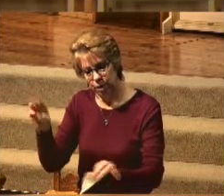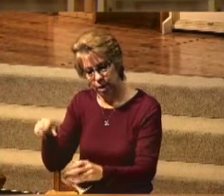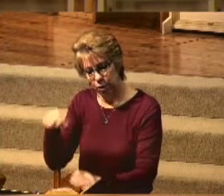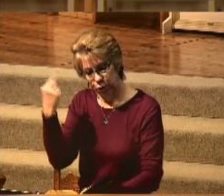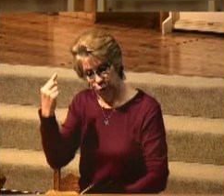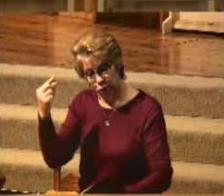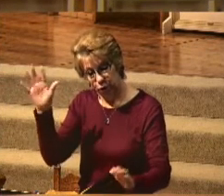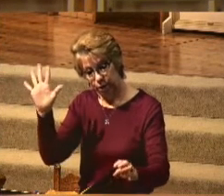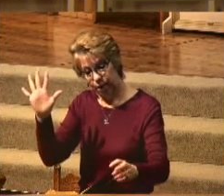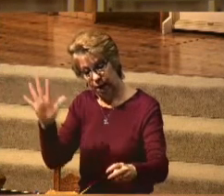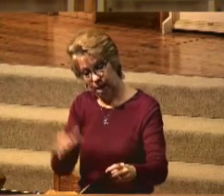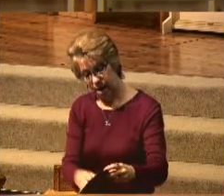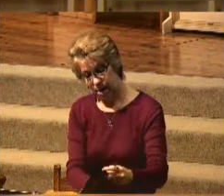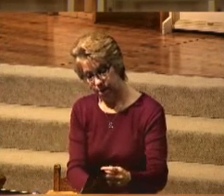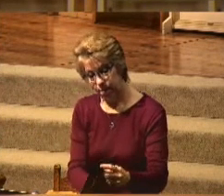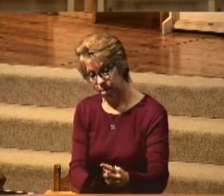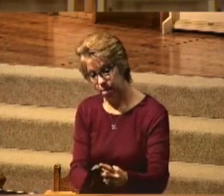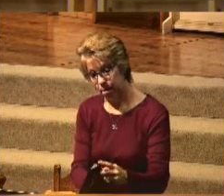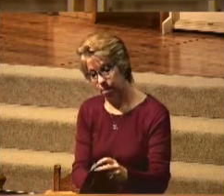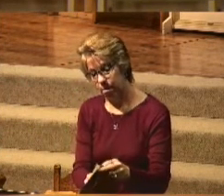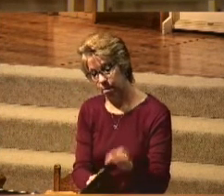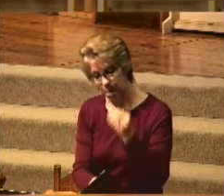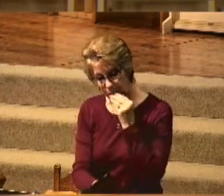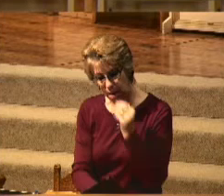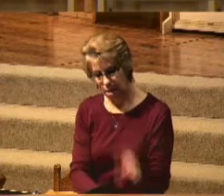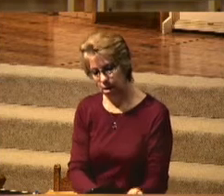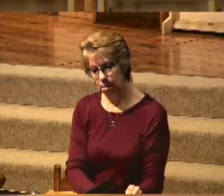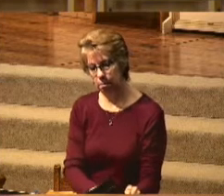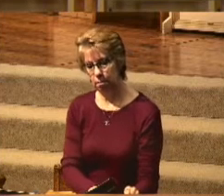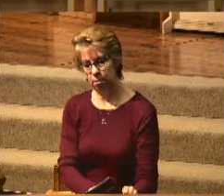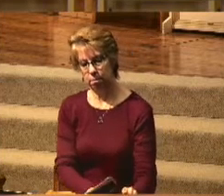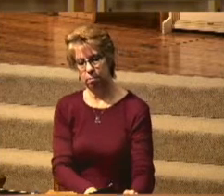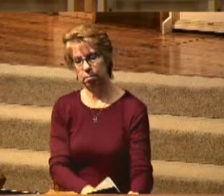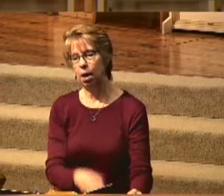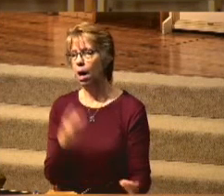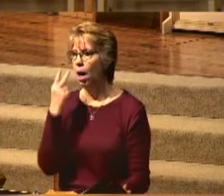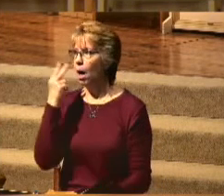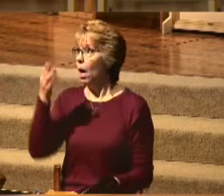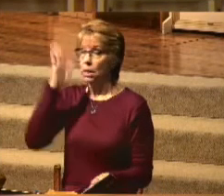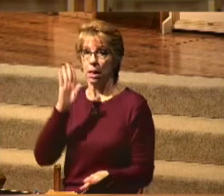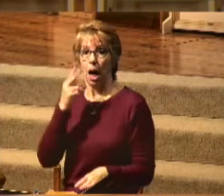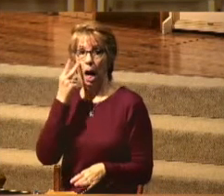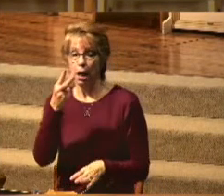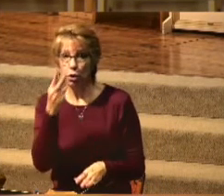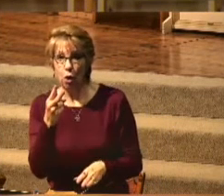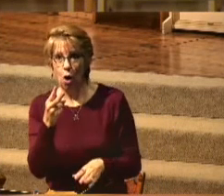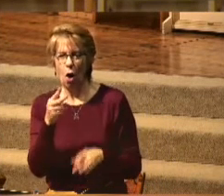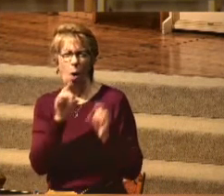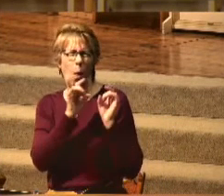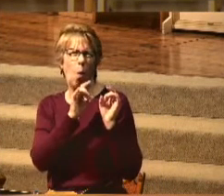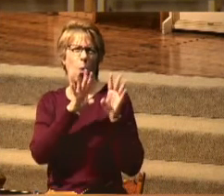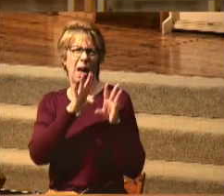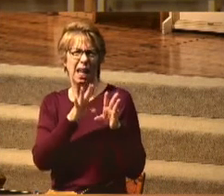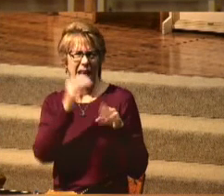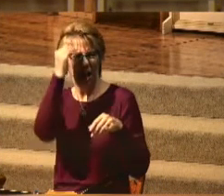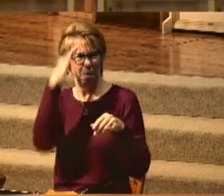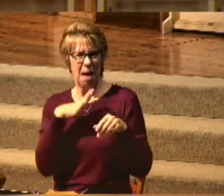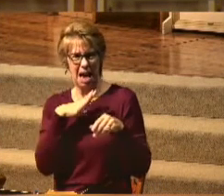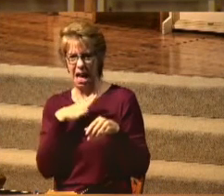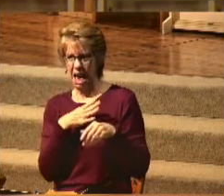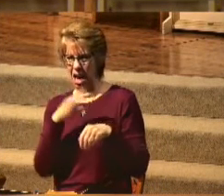5. And God saw that the wickedness of man was great upon the earth. Does that sound like